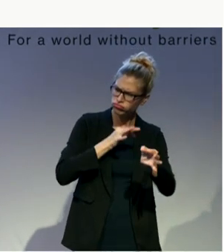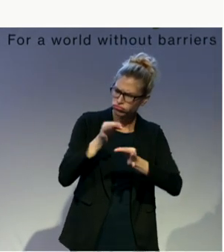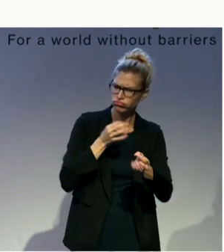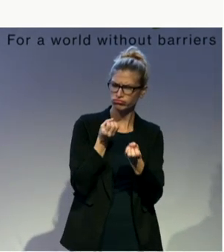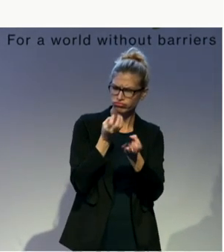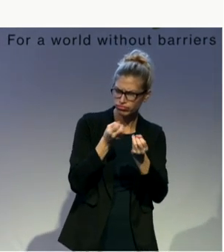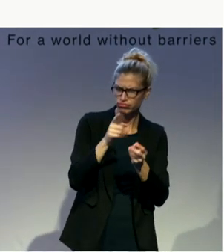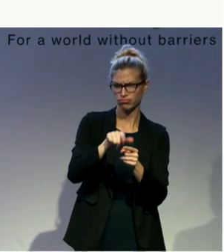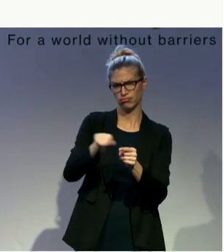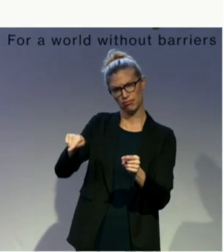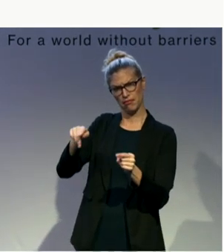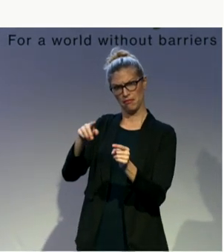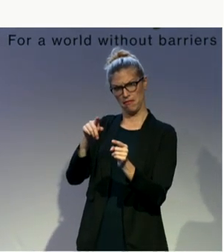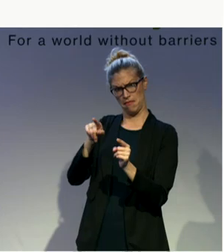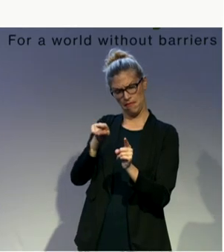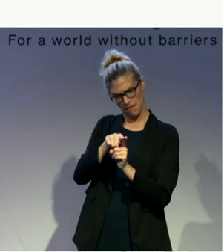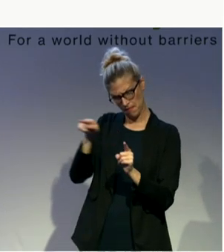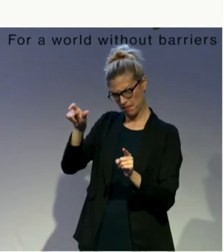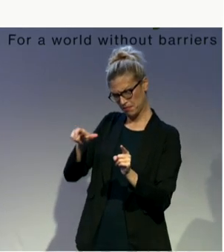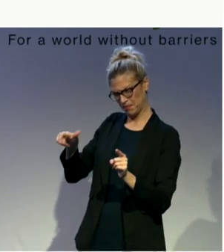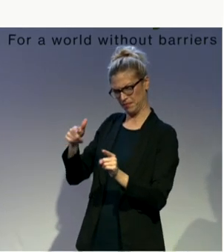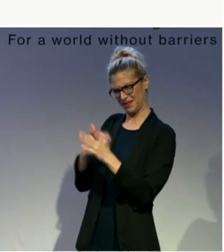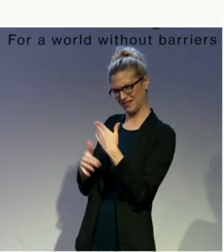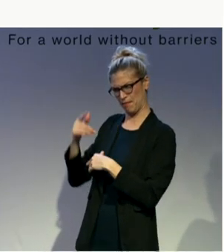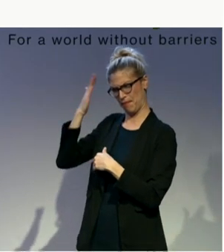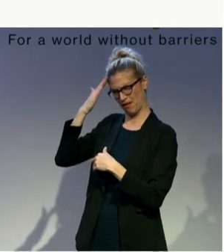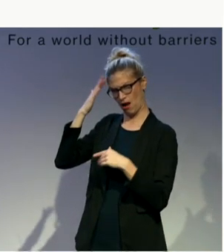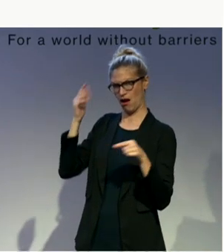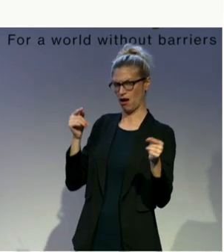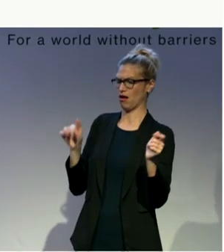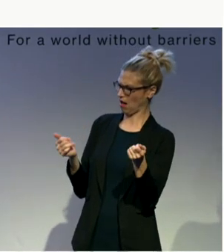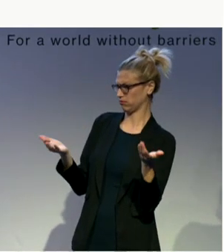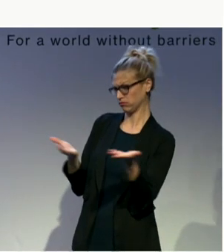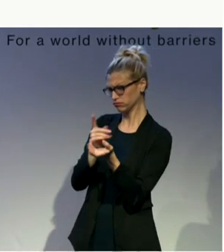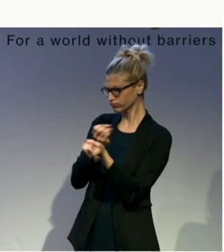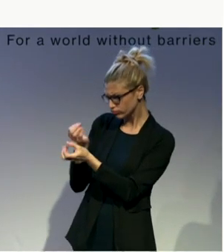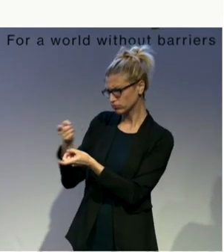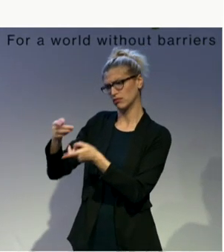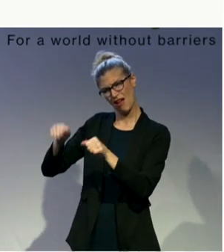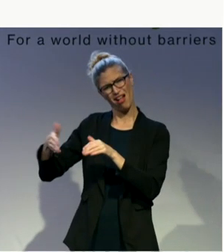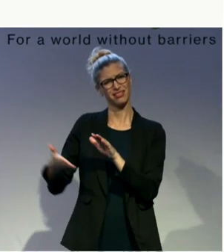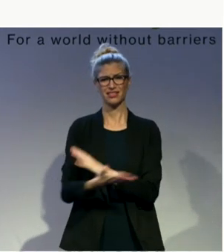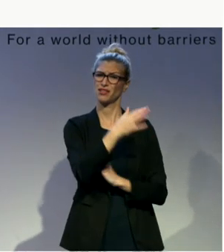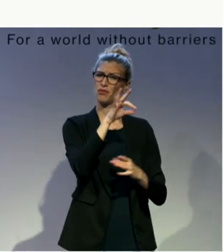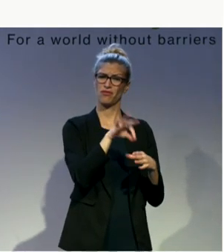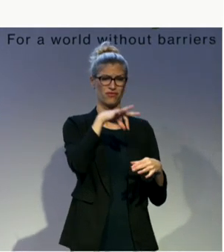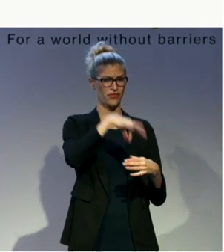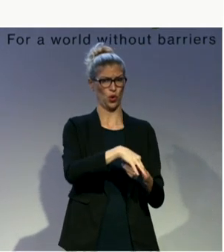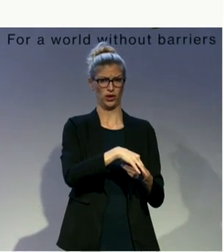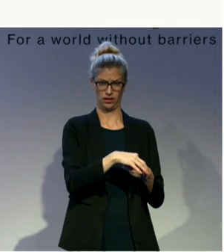with learning disabilities to vote. And again, also the politicians are involved, right? Okay, last but not